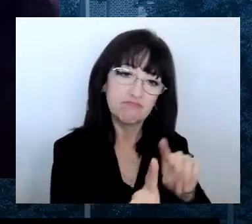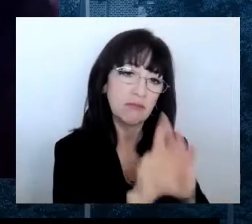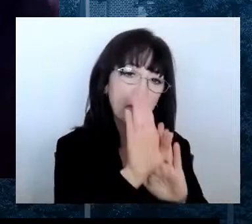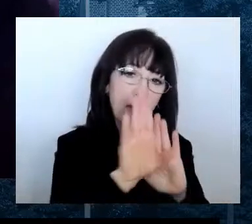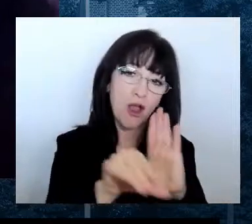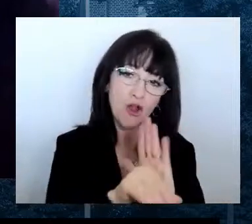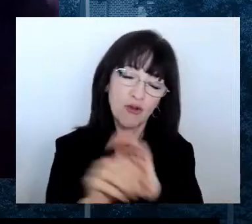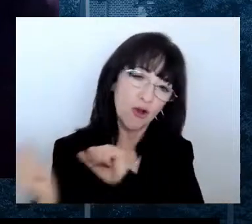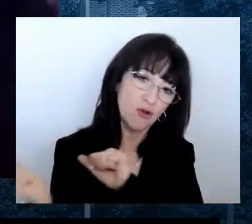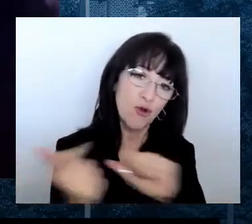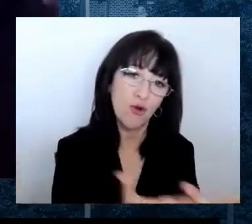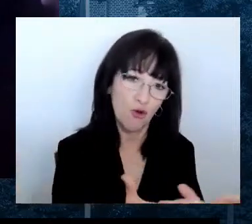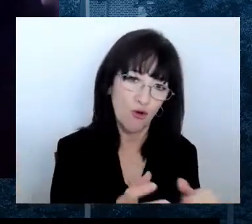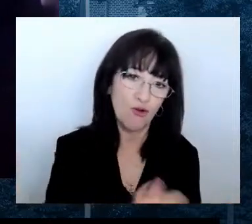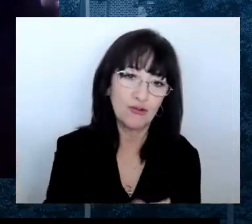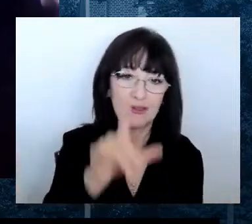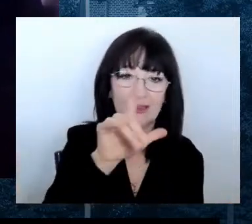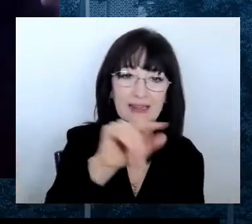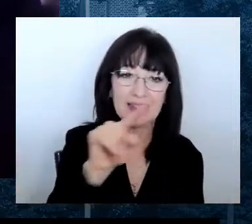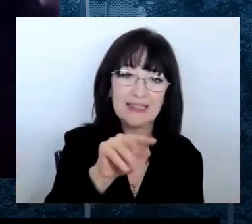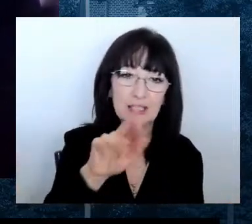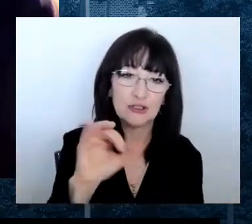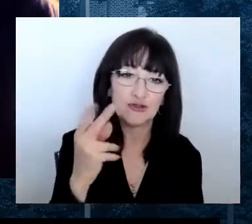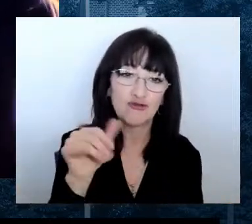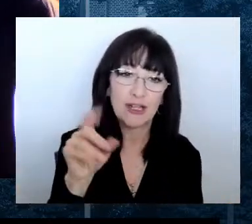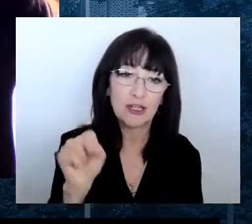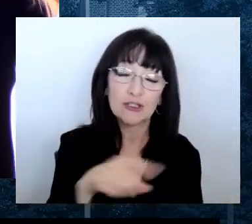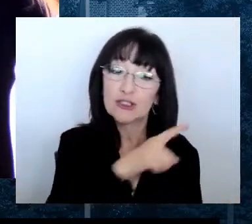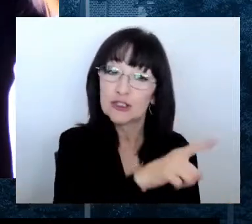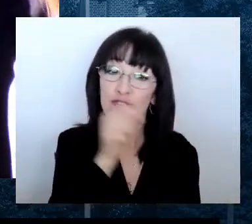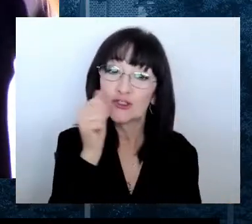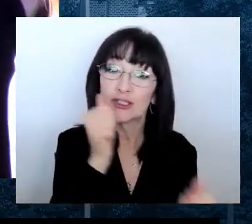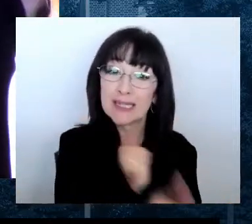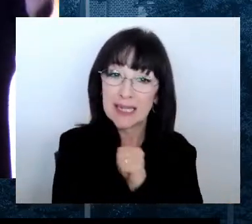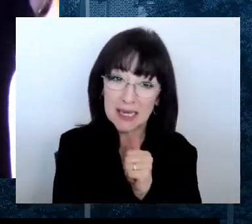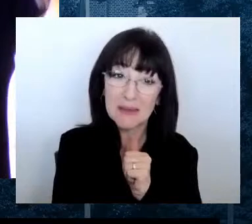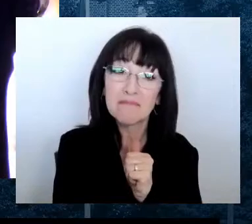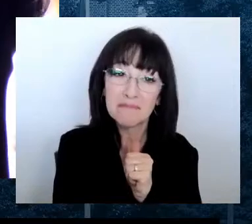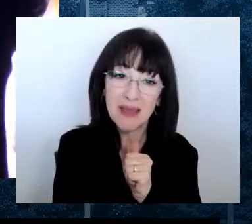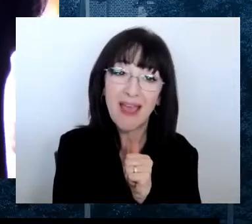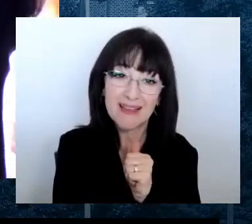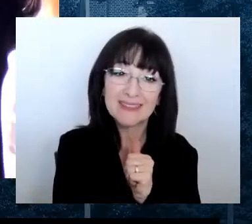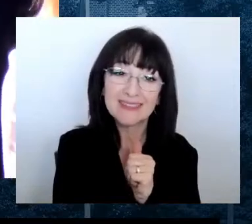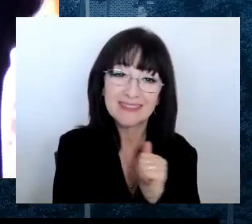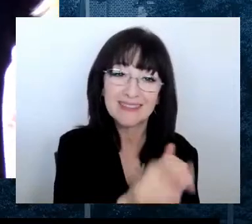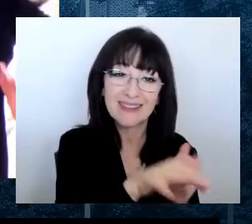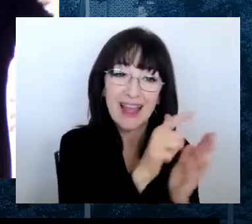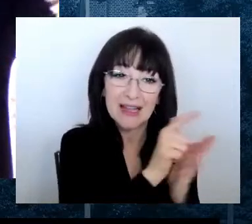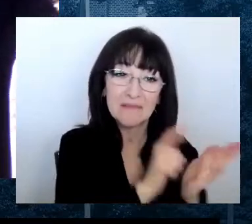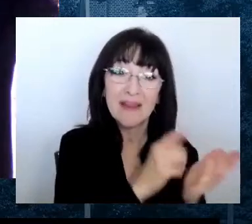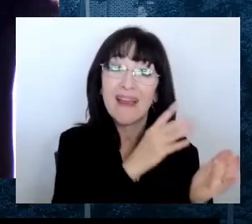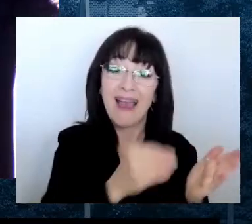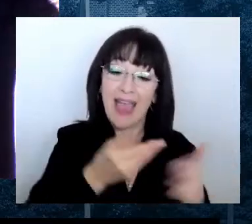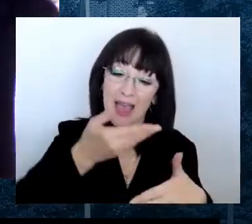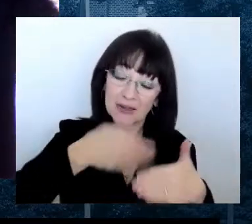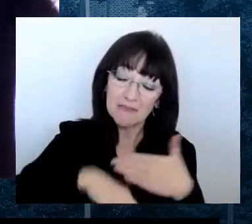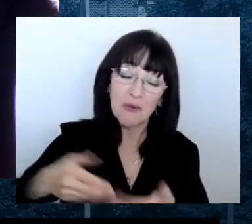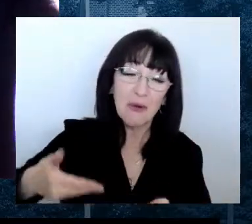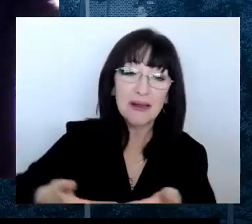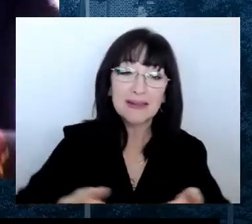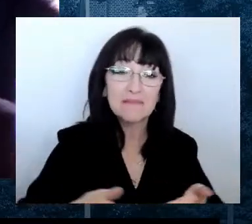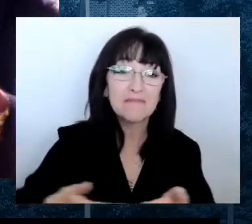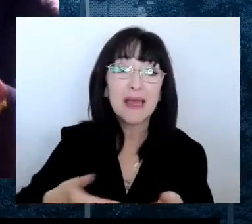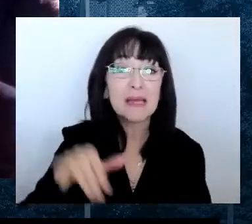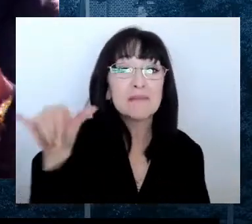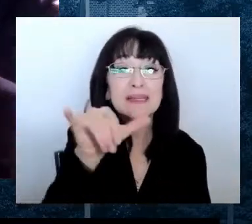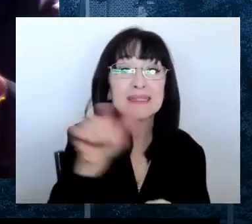possible. Liz Richards, who passed this bill and had a baby in the exact same week, and the Delaware Cares Coalition deserve